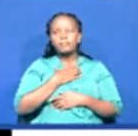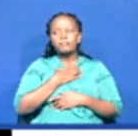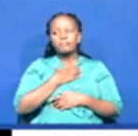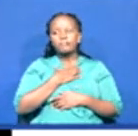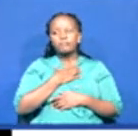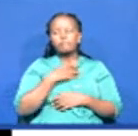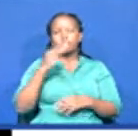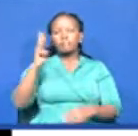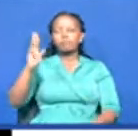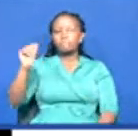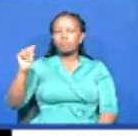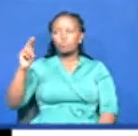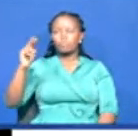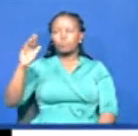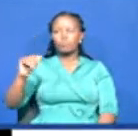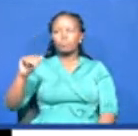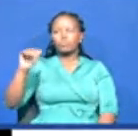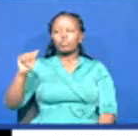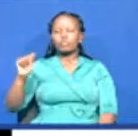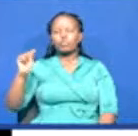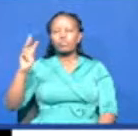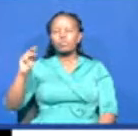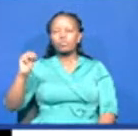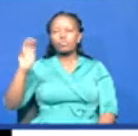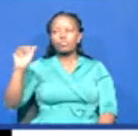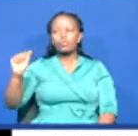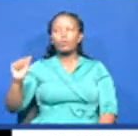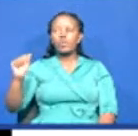Wanyama Musiambo.